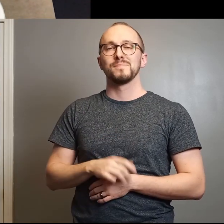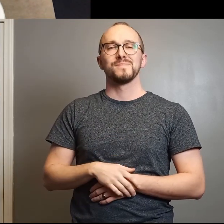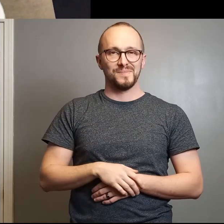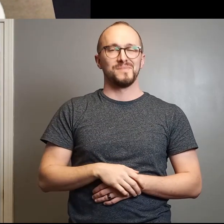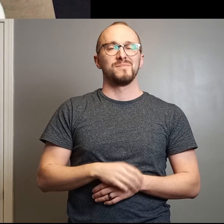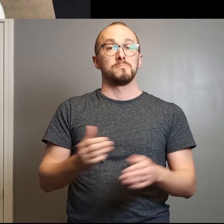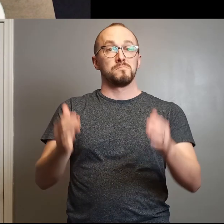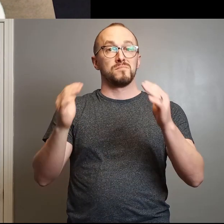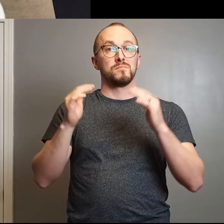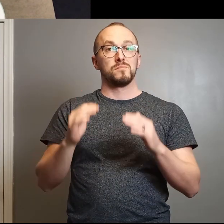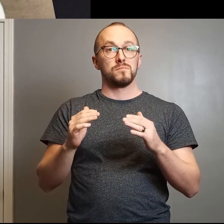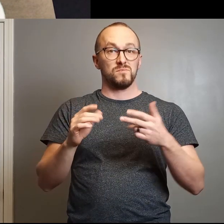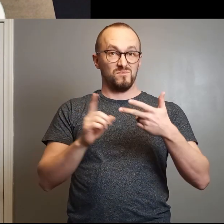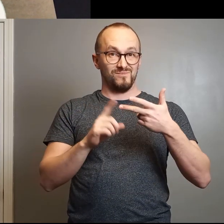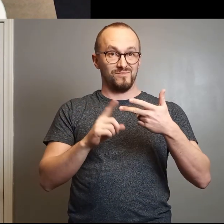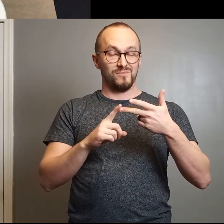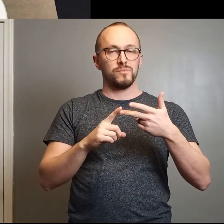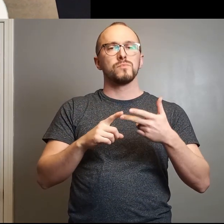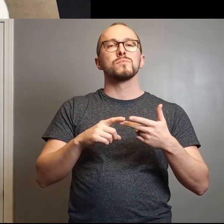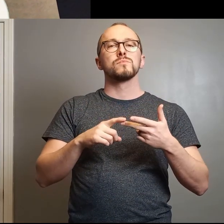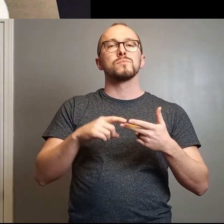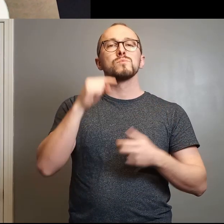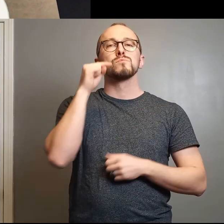The next phrase is brush your teeth,